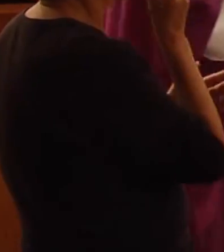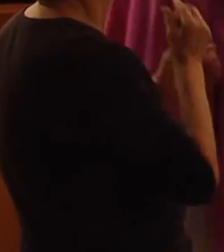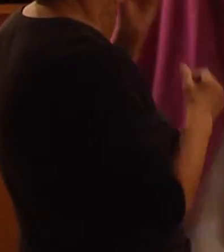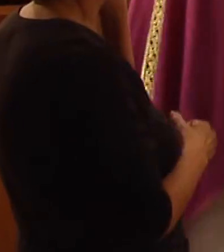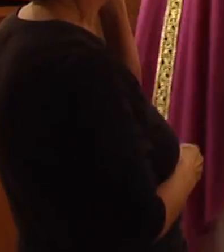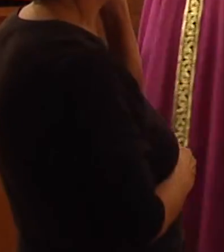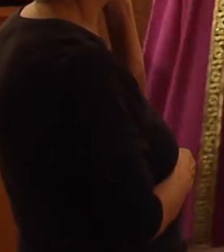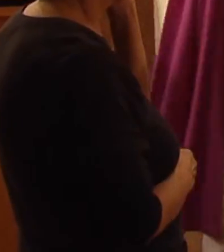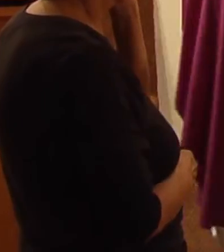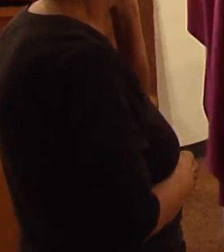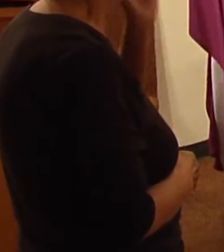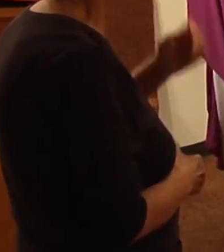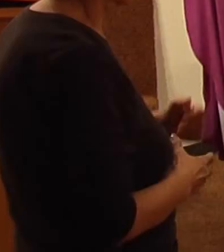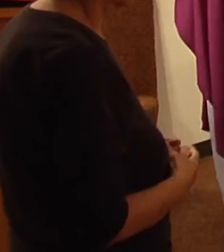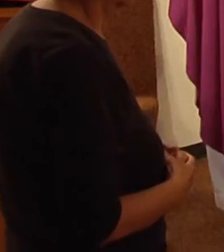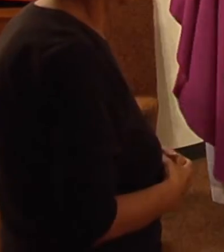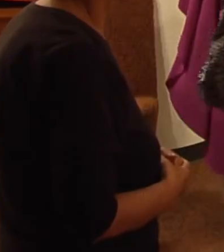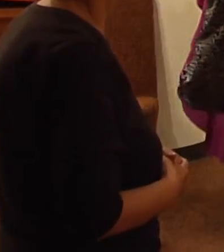healed.